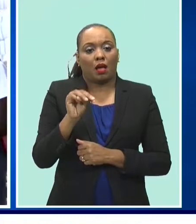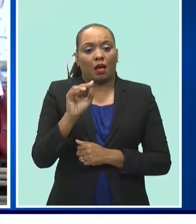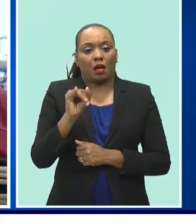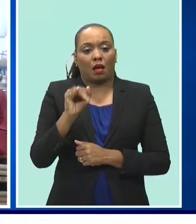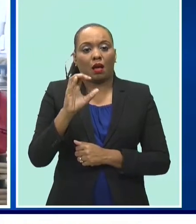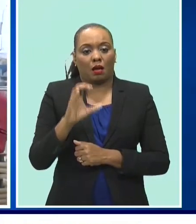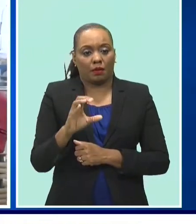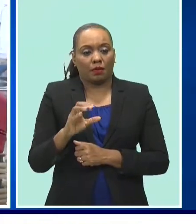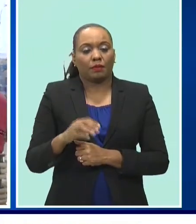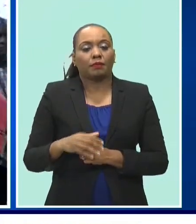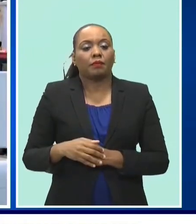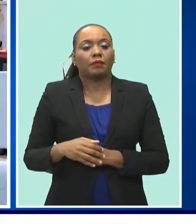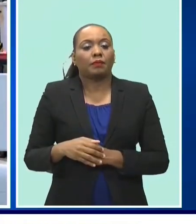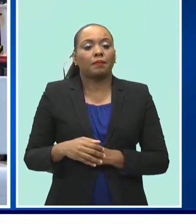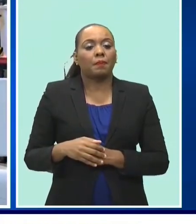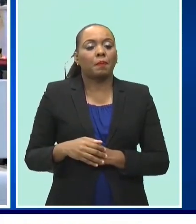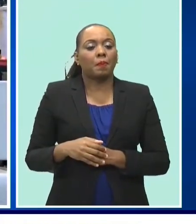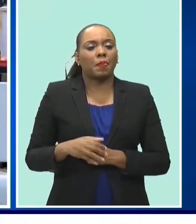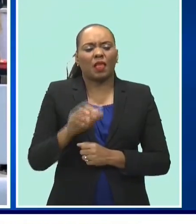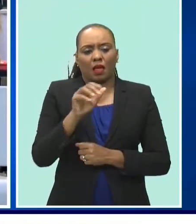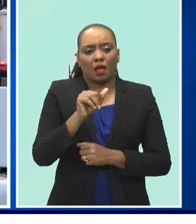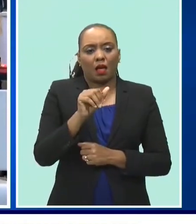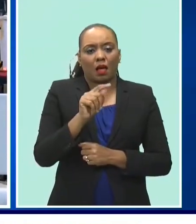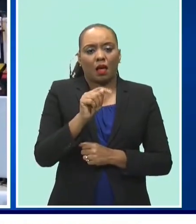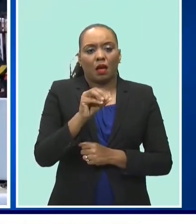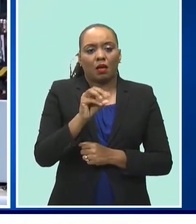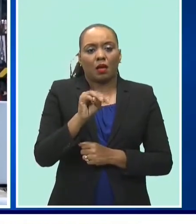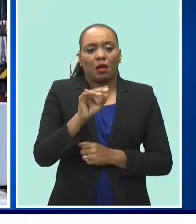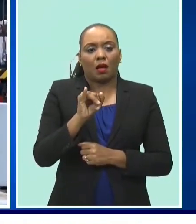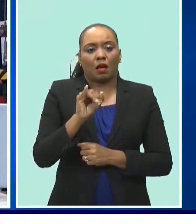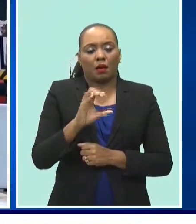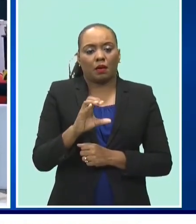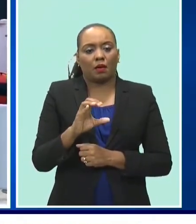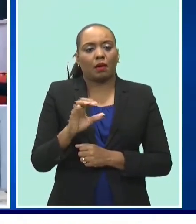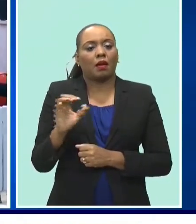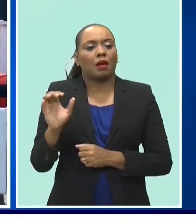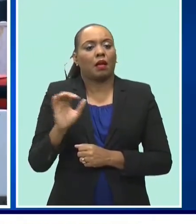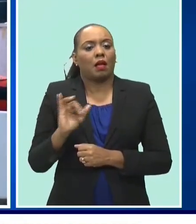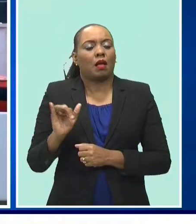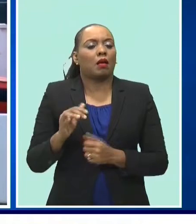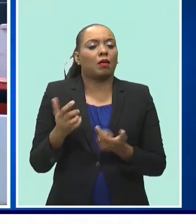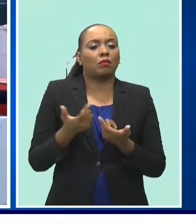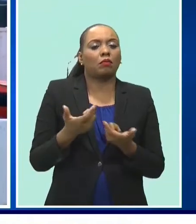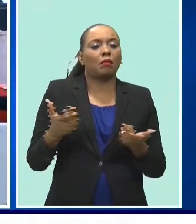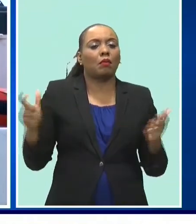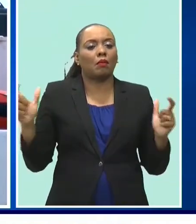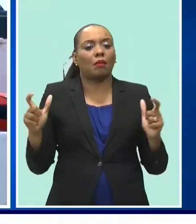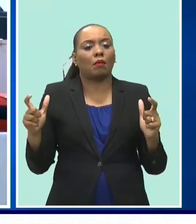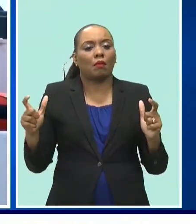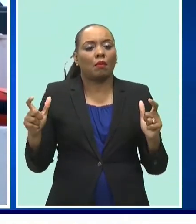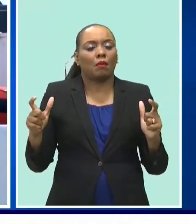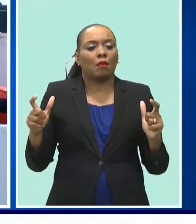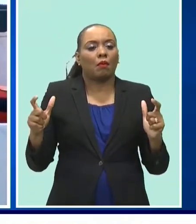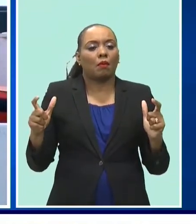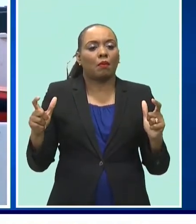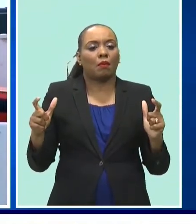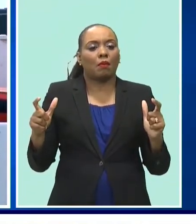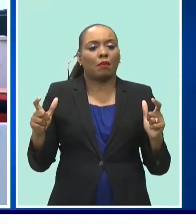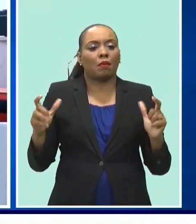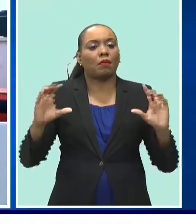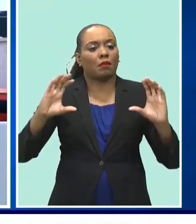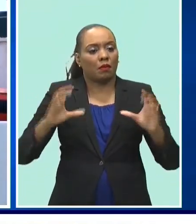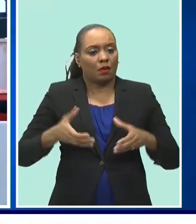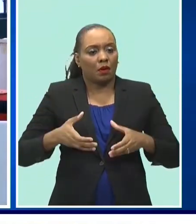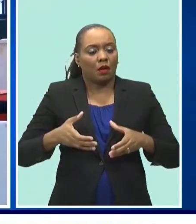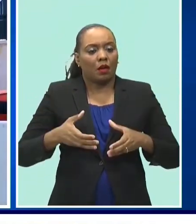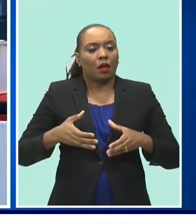Mesoscale Interaction Campaign. Atomic is a U.S. component of a larger European-led field mission called